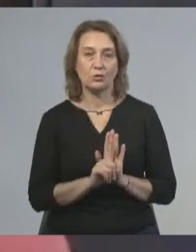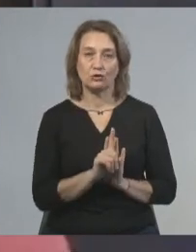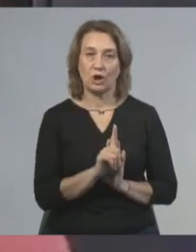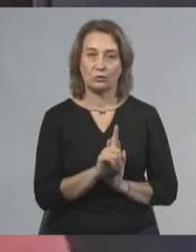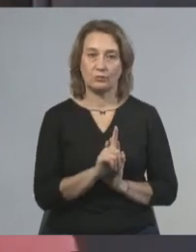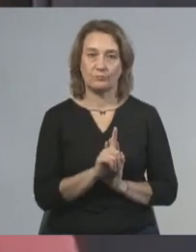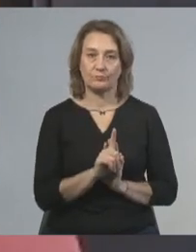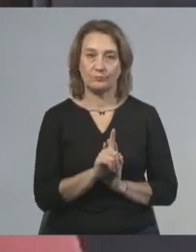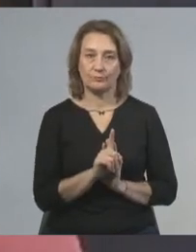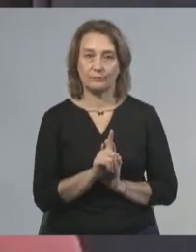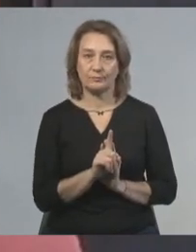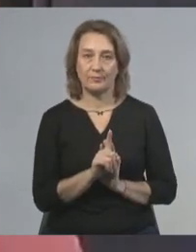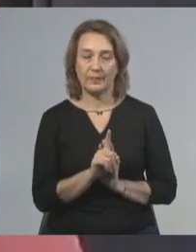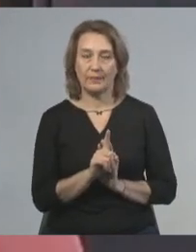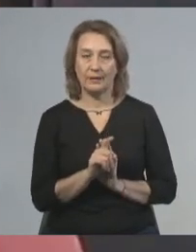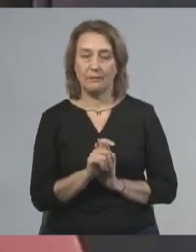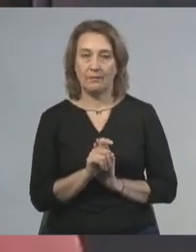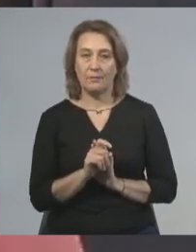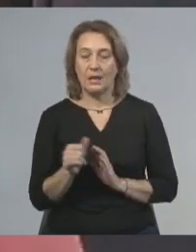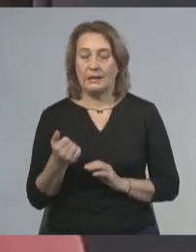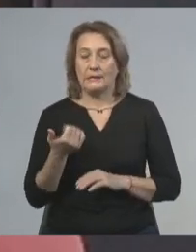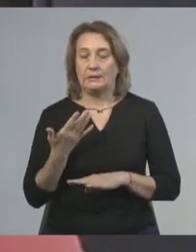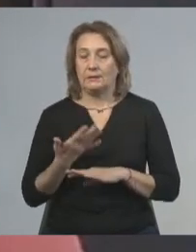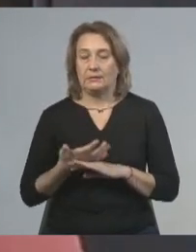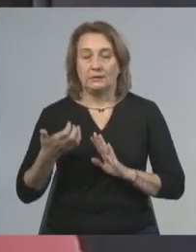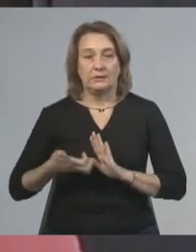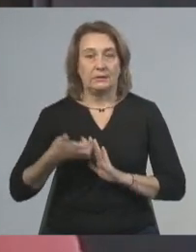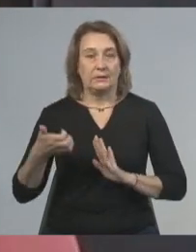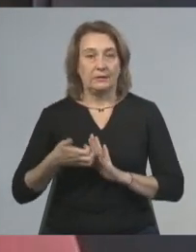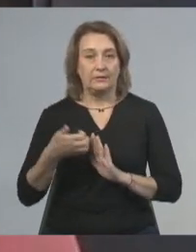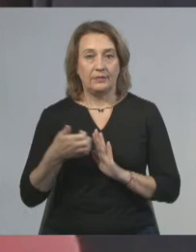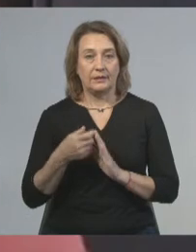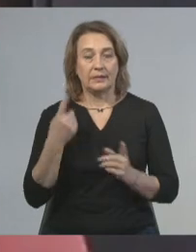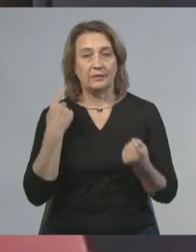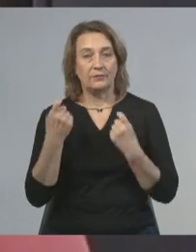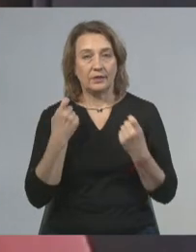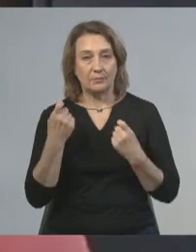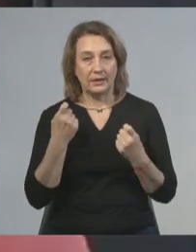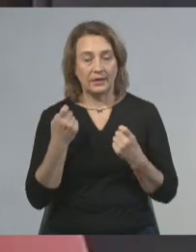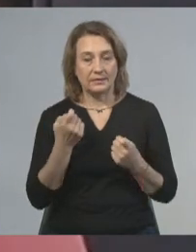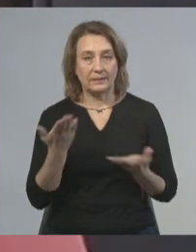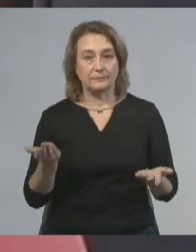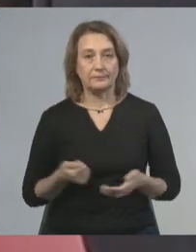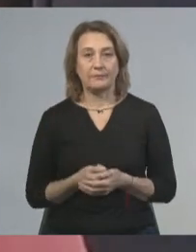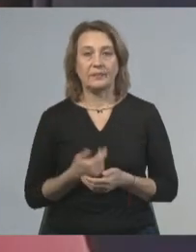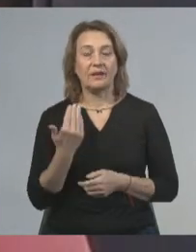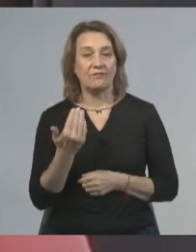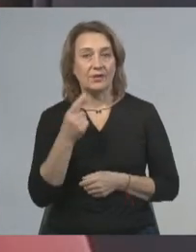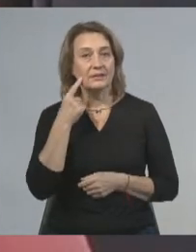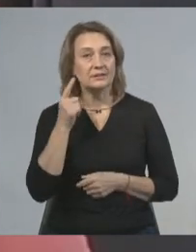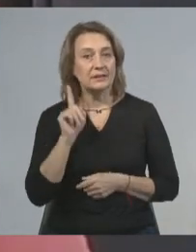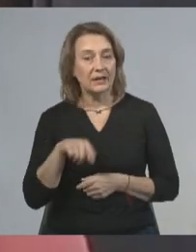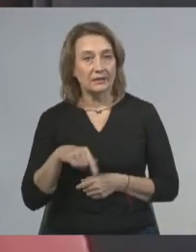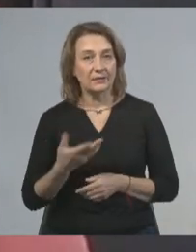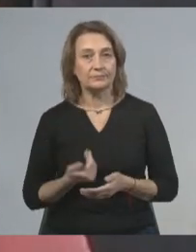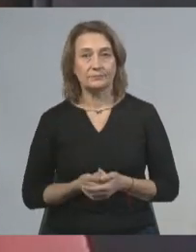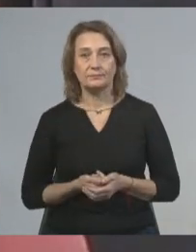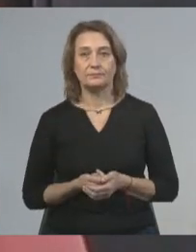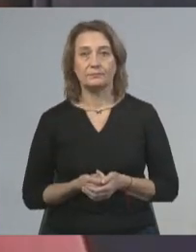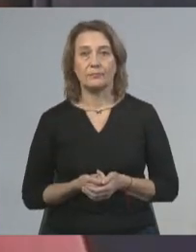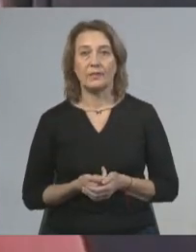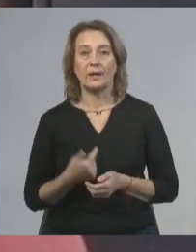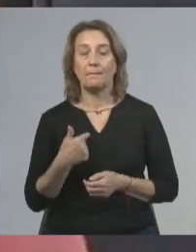beginning with a lack of information was a lack of expert opinion and experience